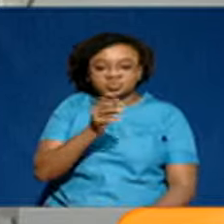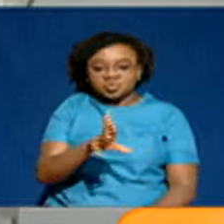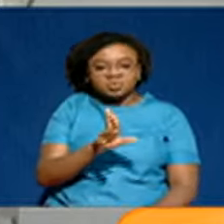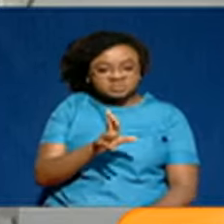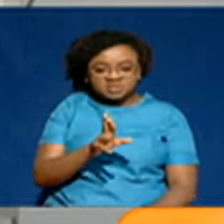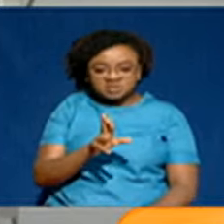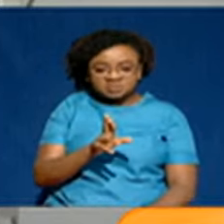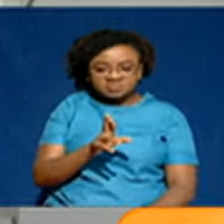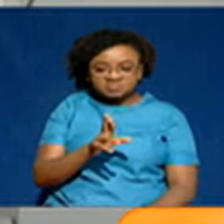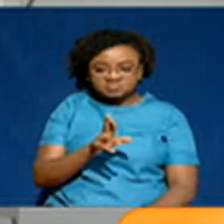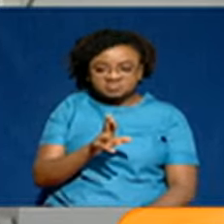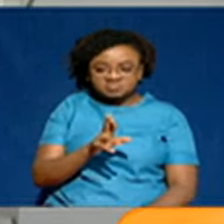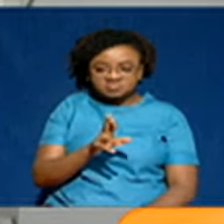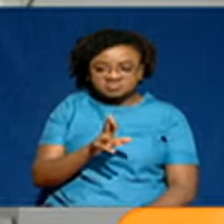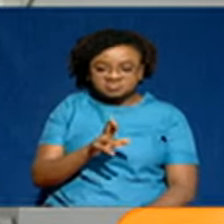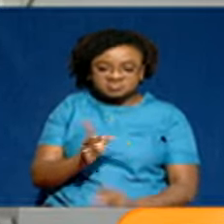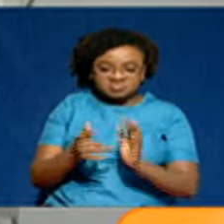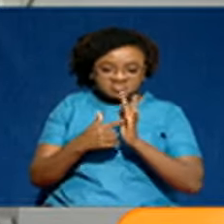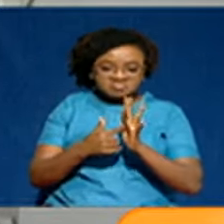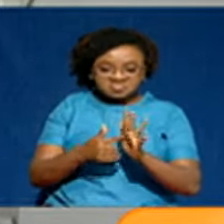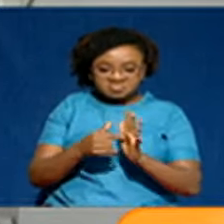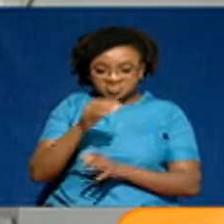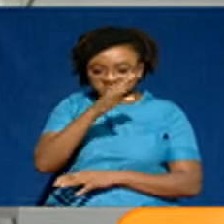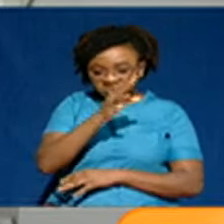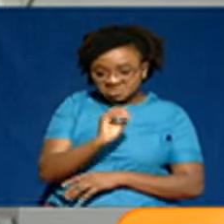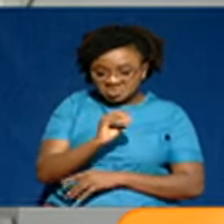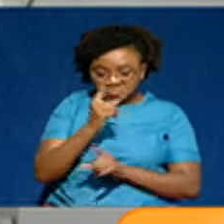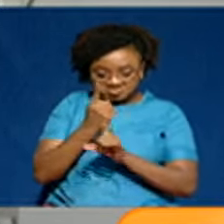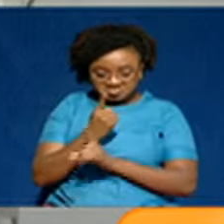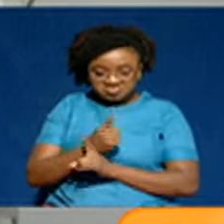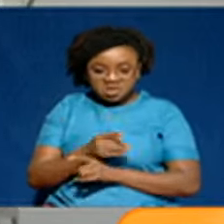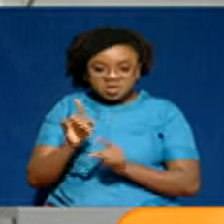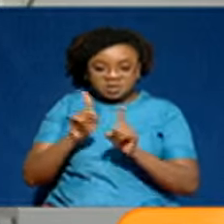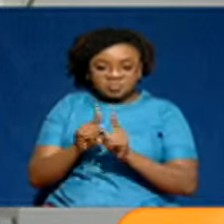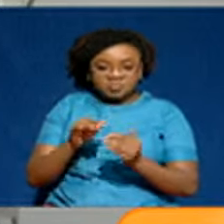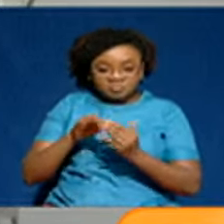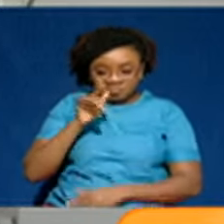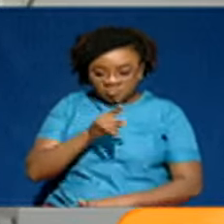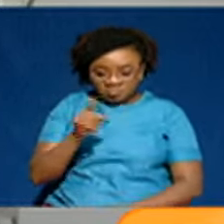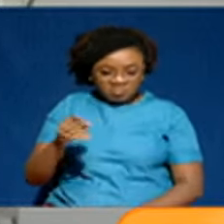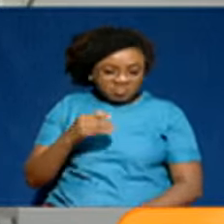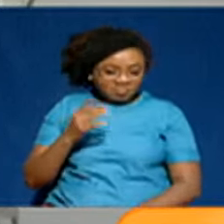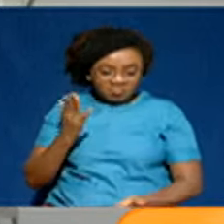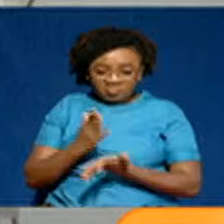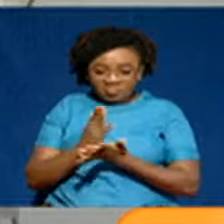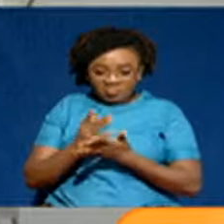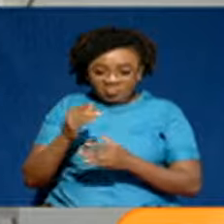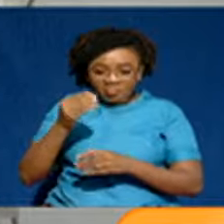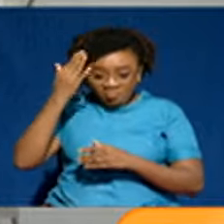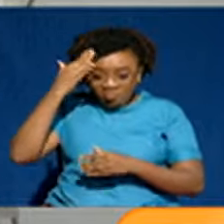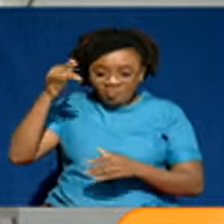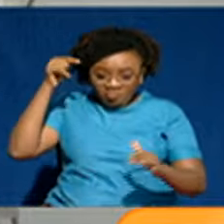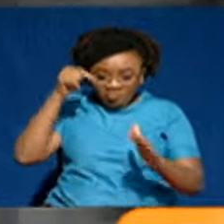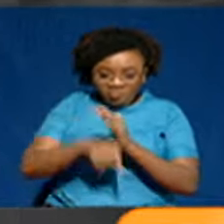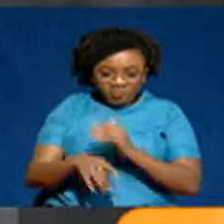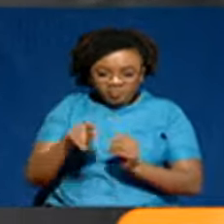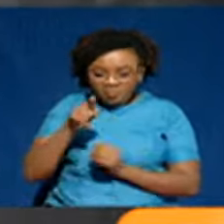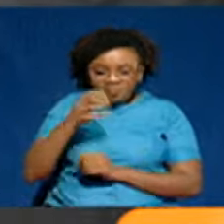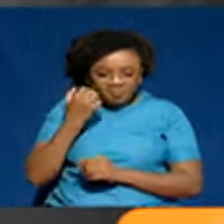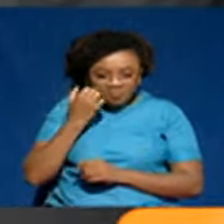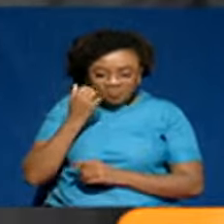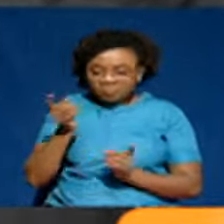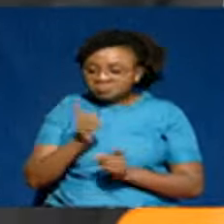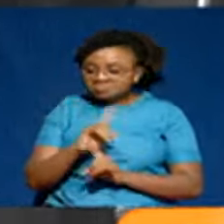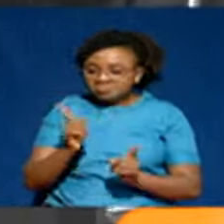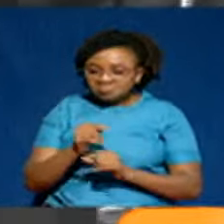mean clinical officer. And most of these will really not have much knowledge on endometriosis. There is